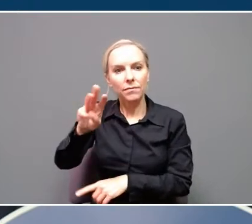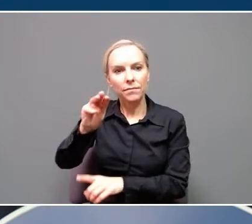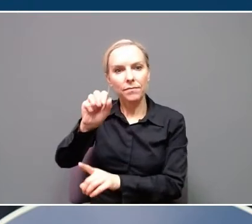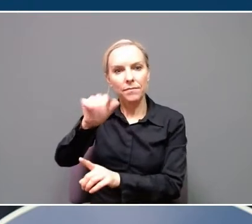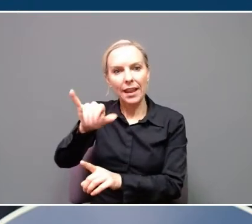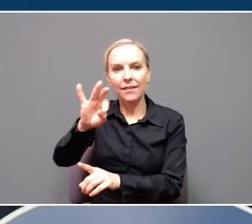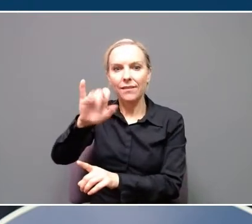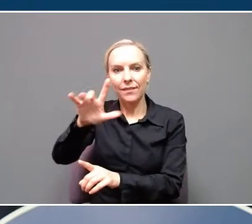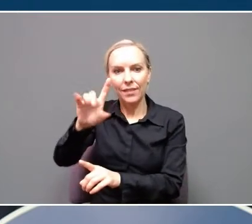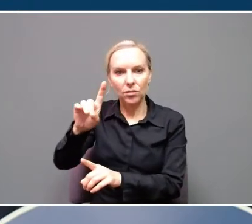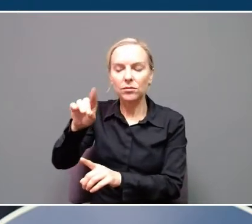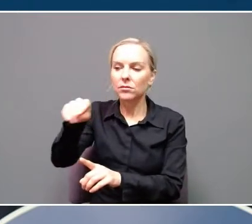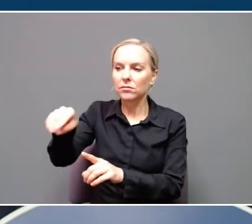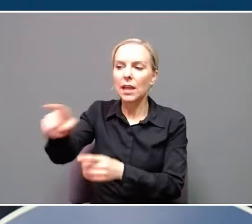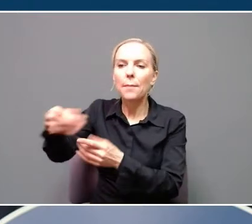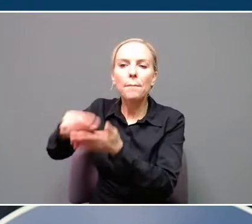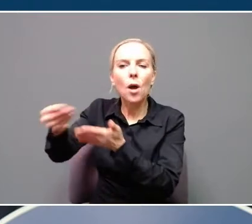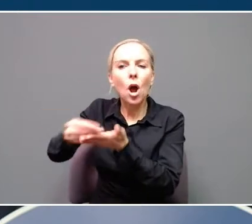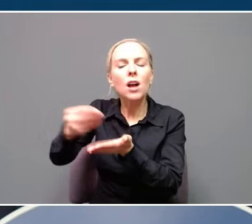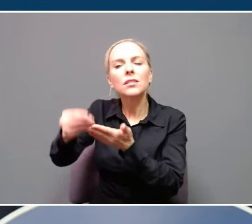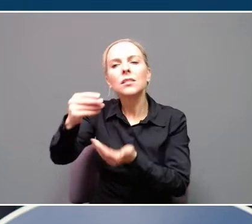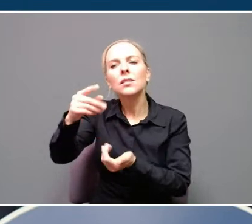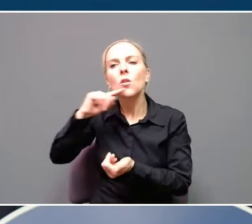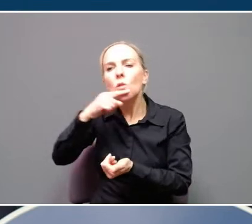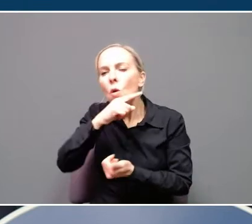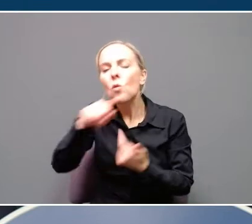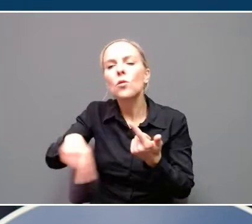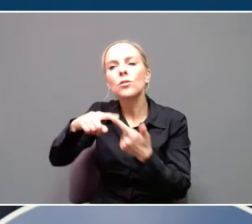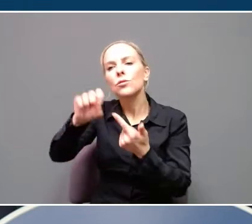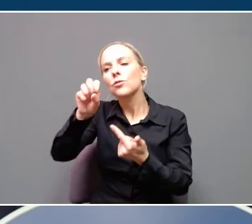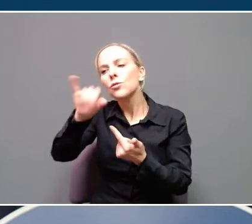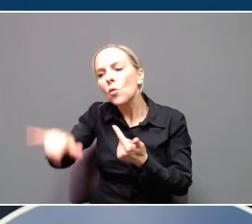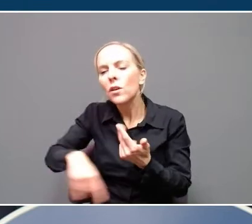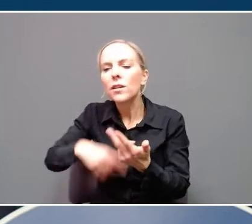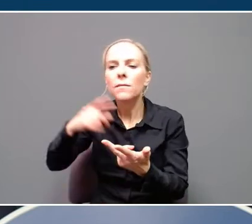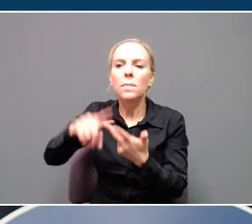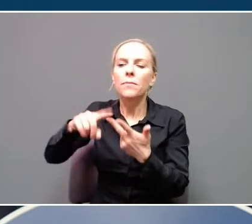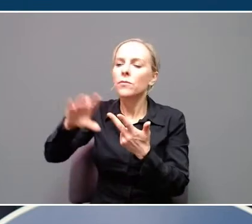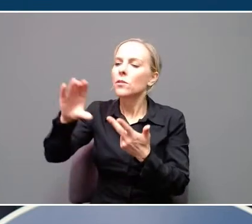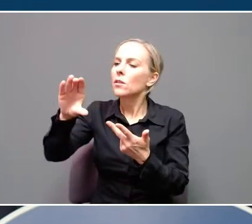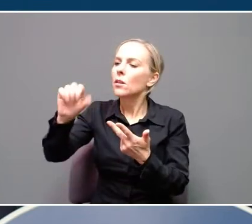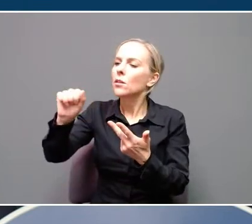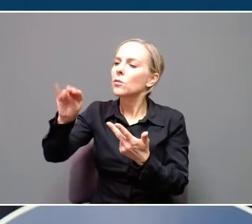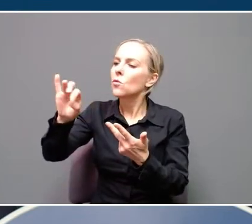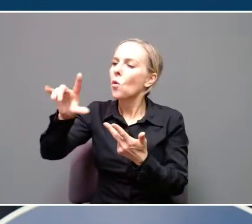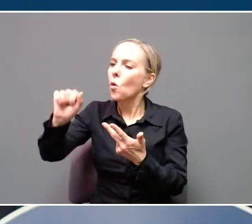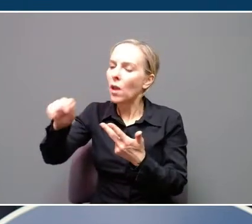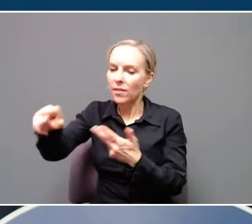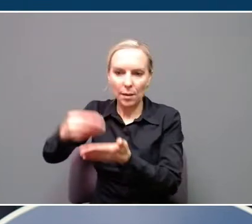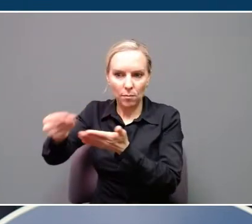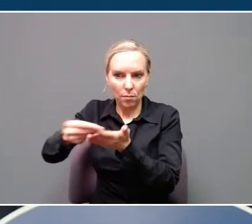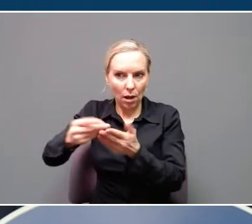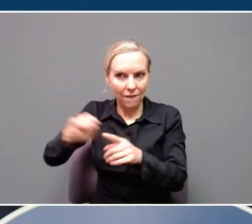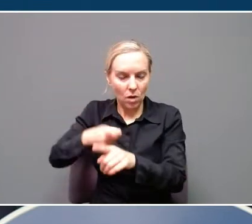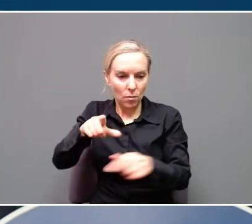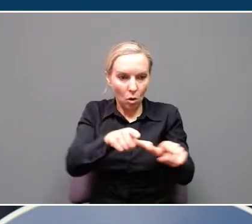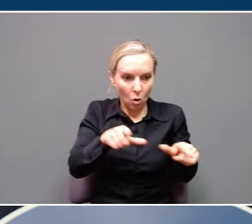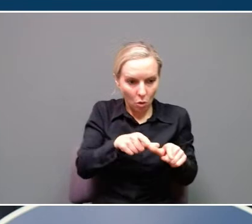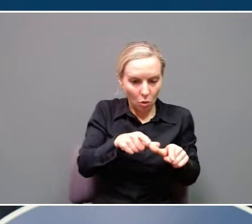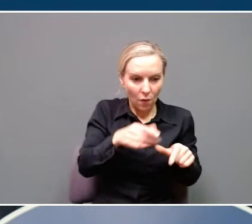bought corn, soybeans, wheat, and canola from approximately 200 local farmers, and it's going to help them while they are